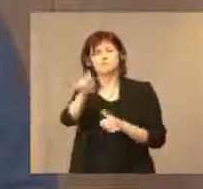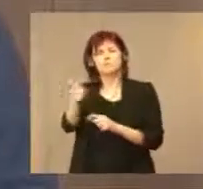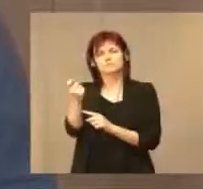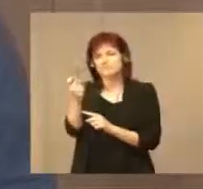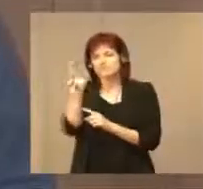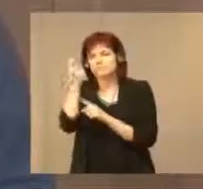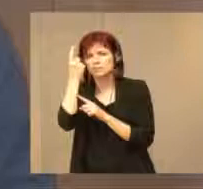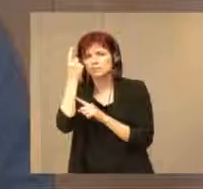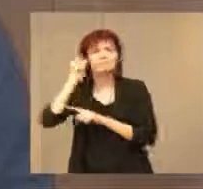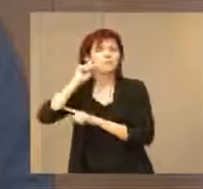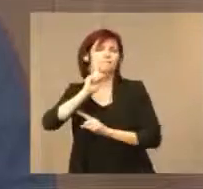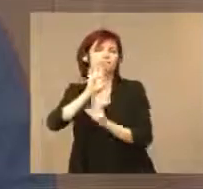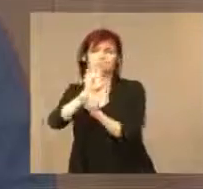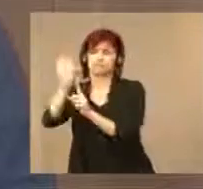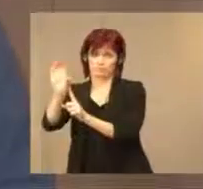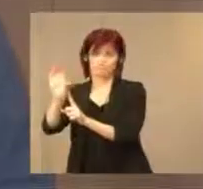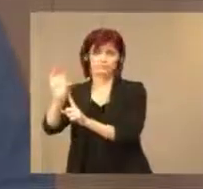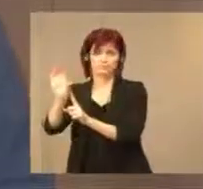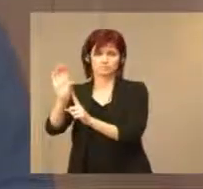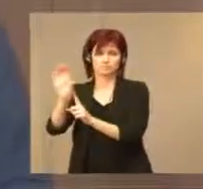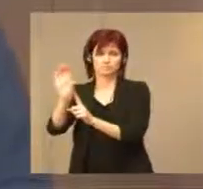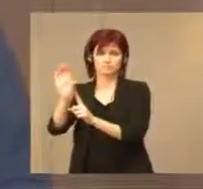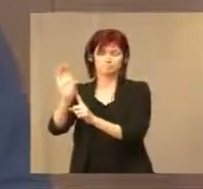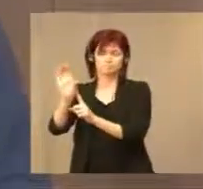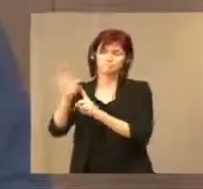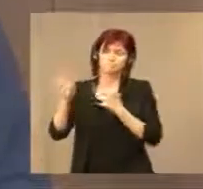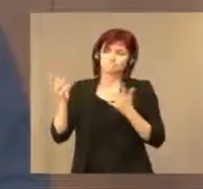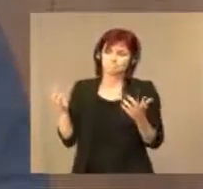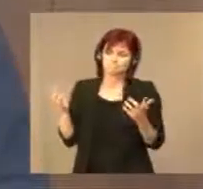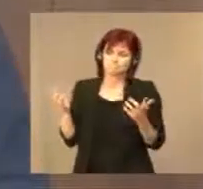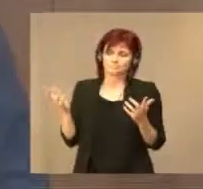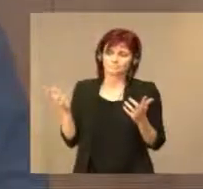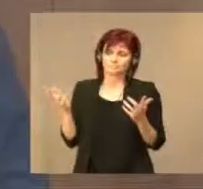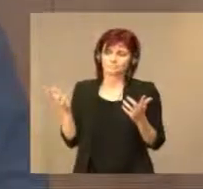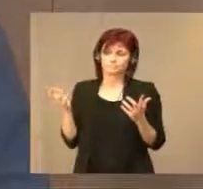understanding deaf culture. And unfortunately,